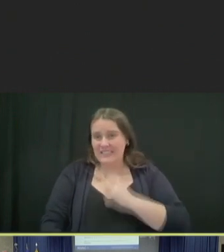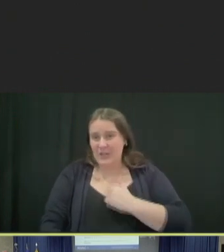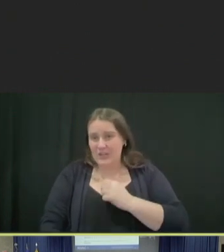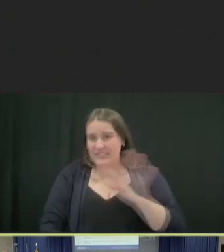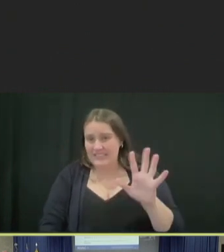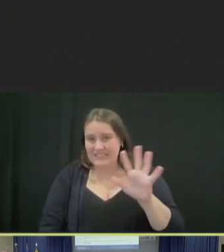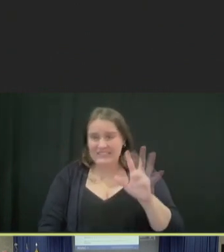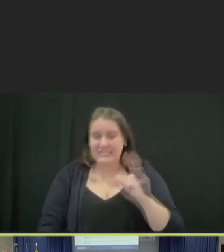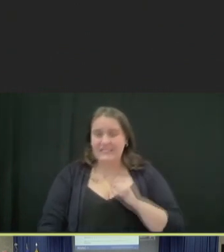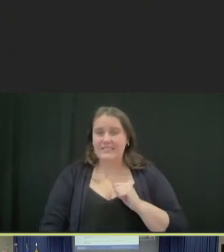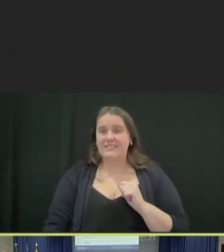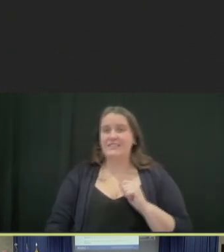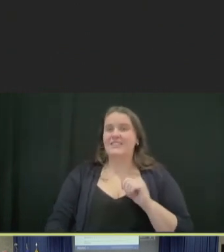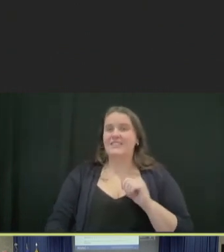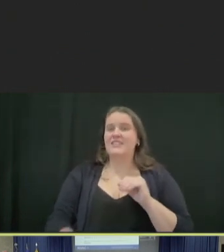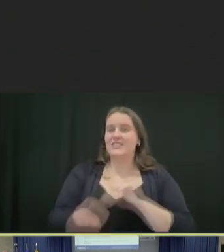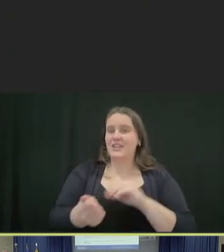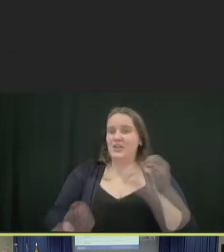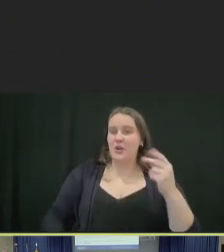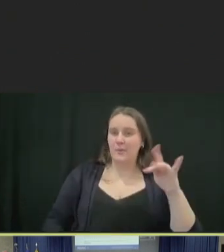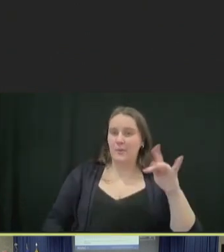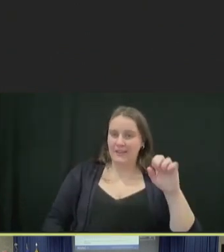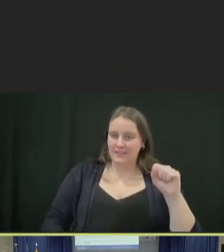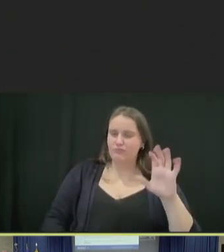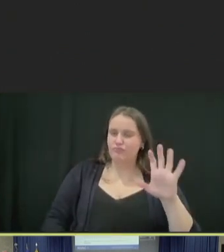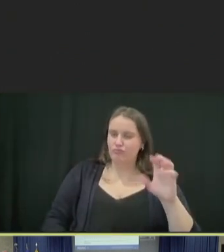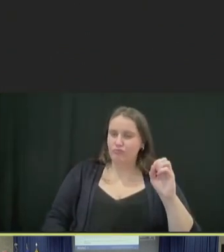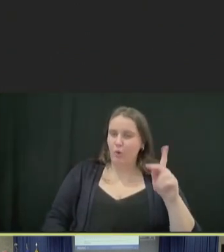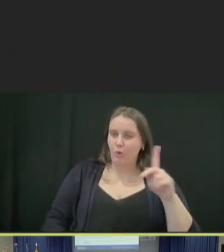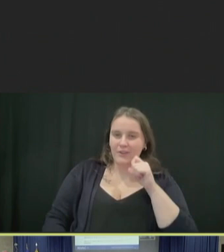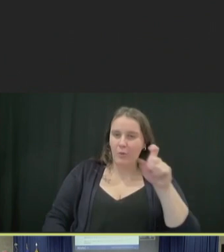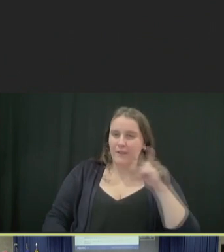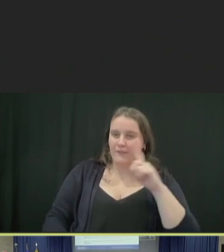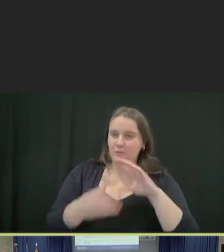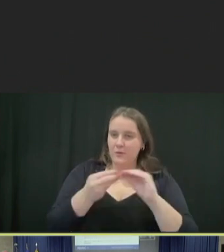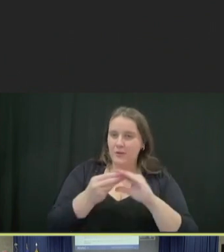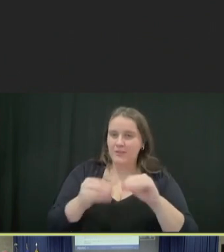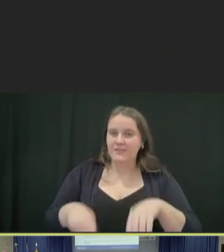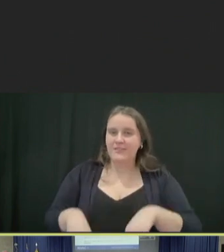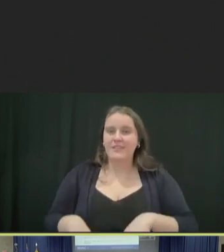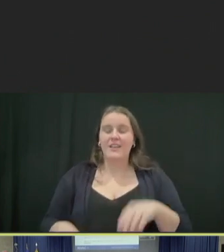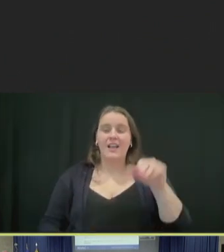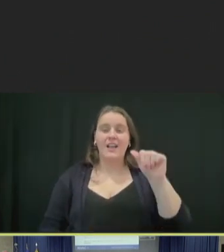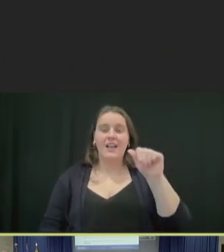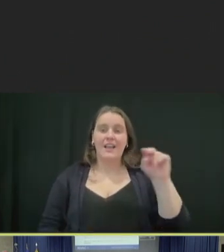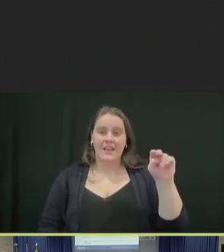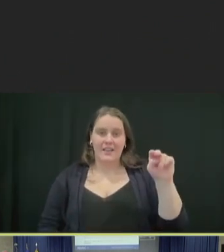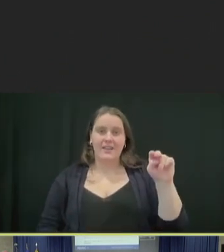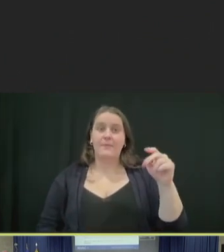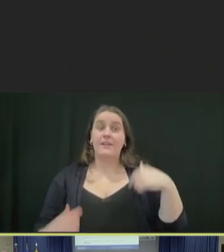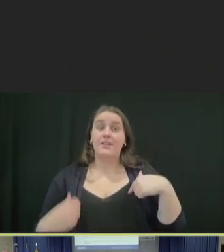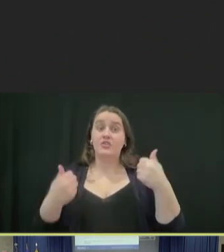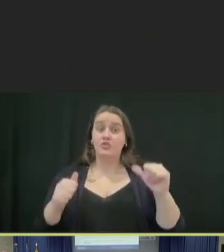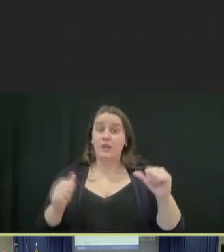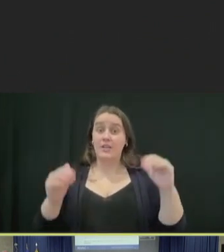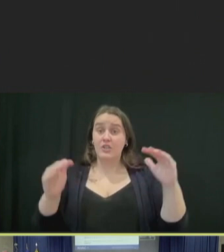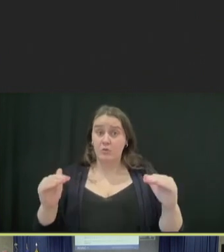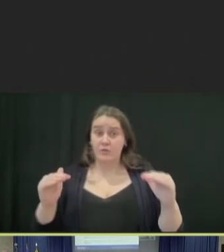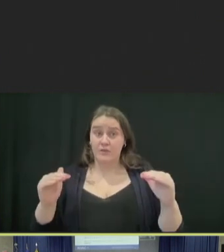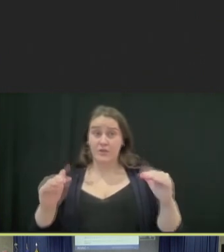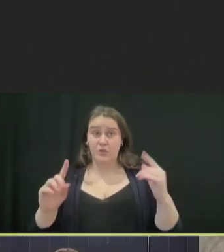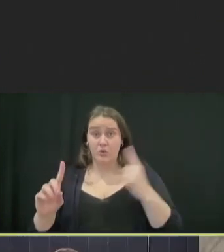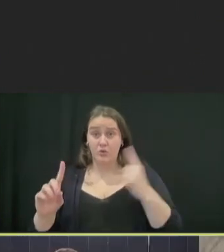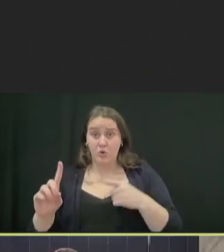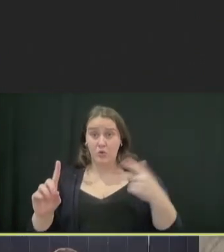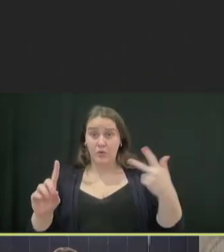All right, you're off the hook. And I'm going to try and move on to goal 3, but I actually can't, Rebecca.